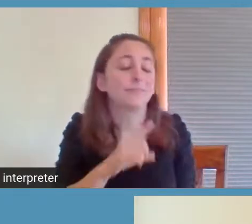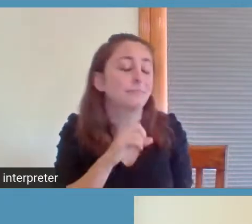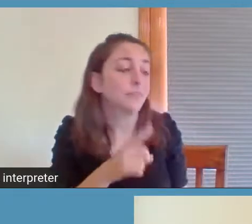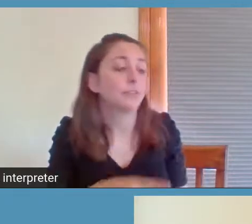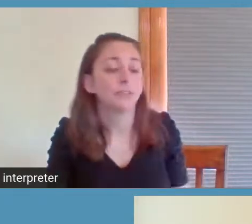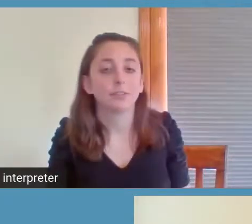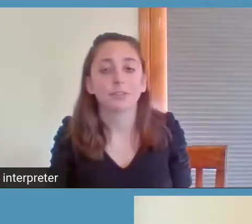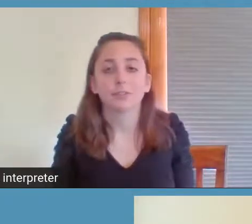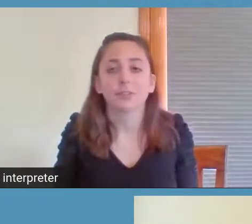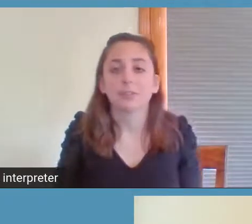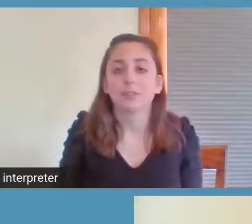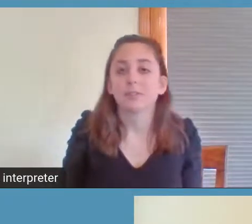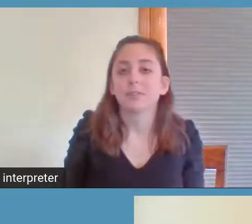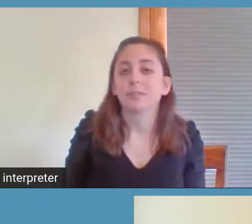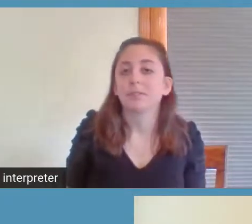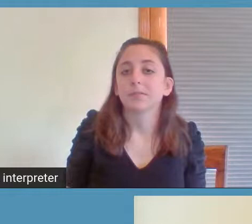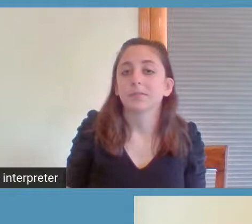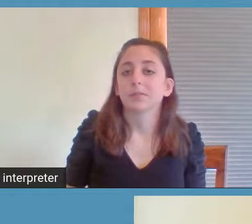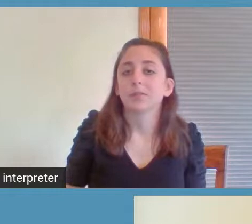Okay, so